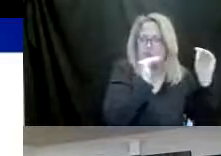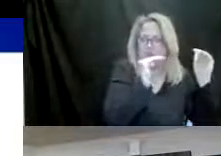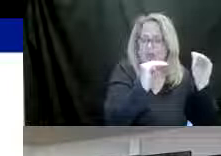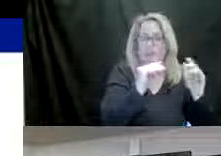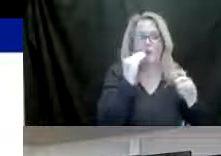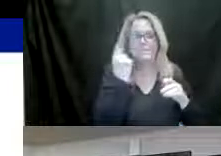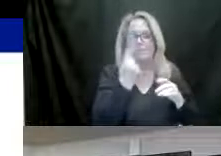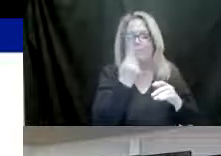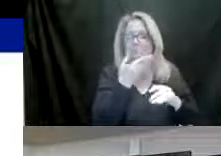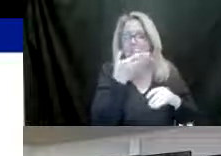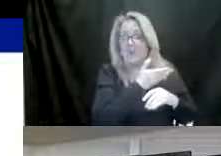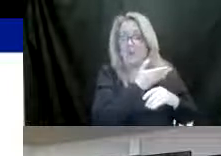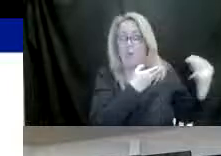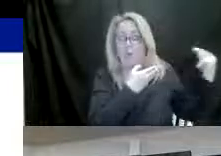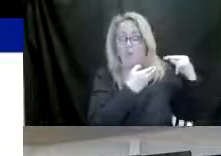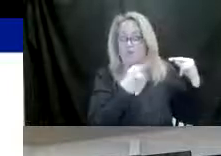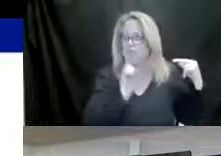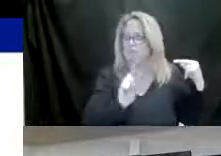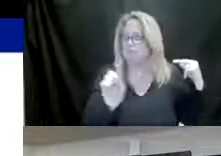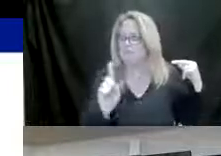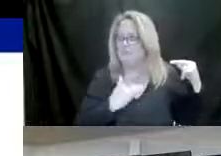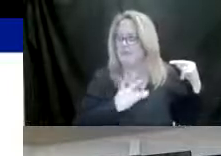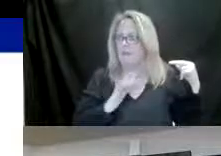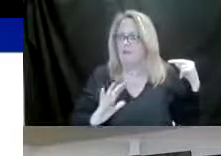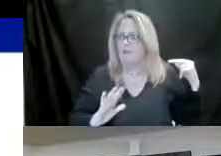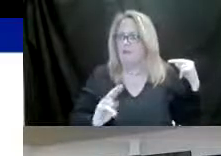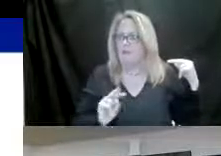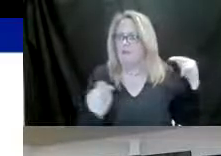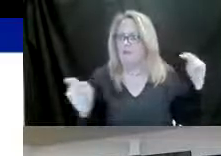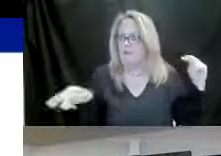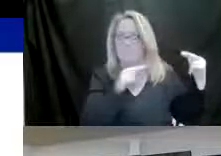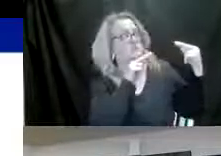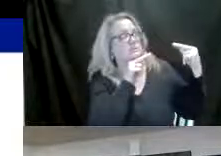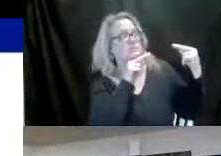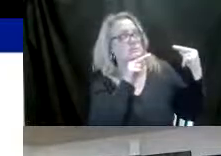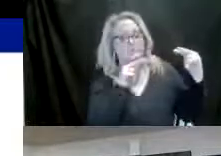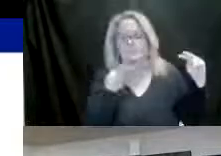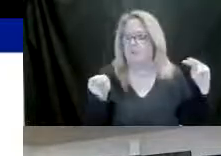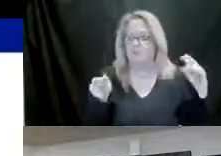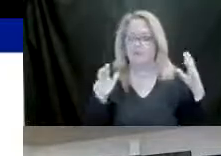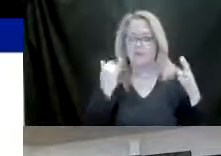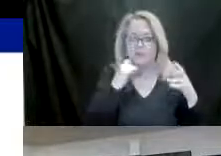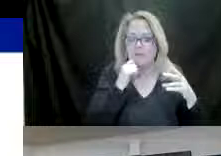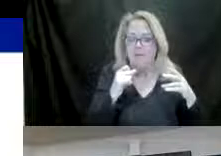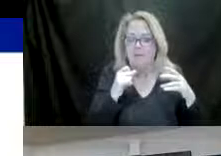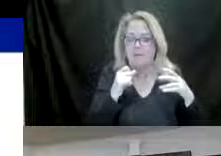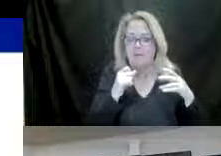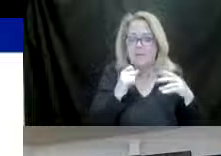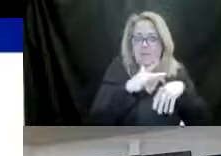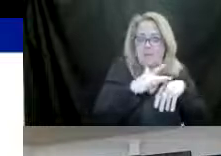somebody there in the event that they get to feeling a little concerned when they are not in direct physical contact with an